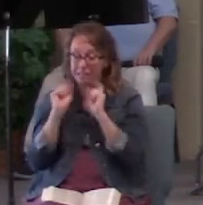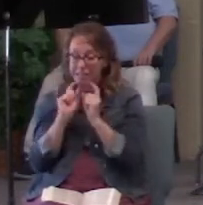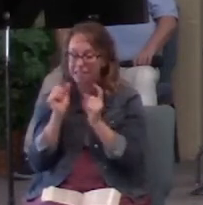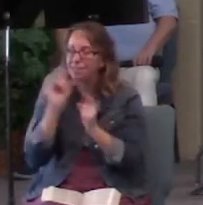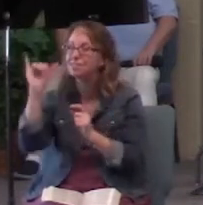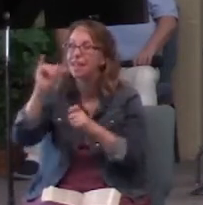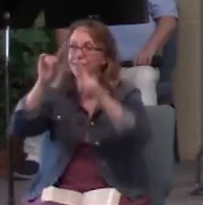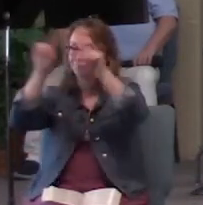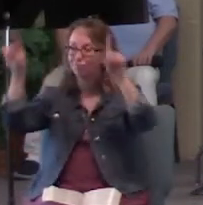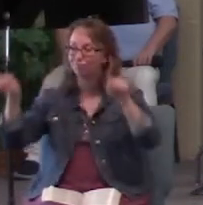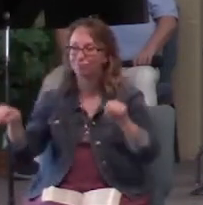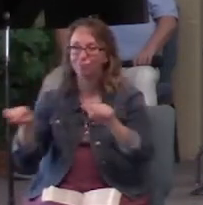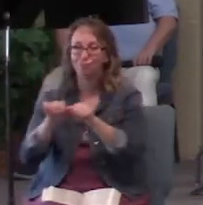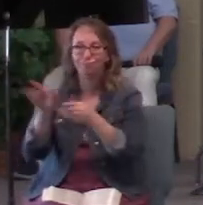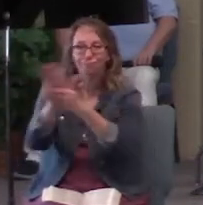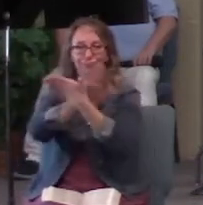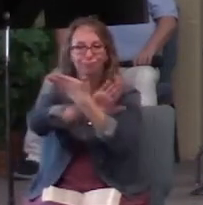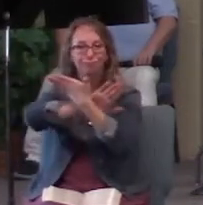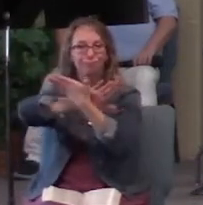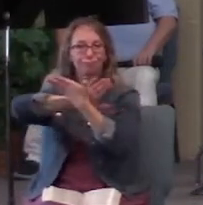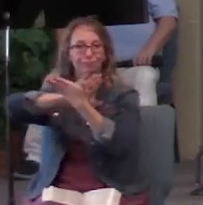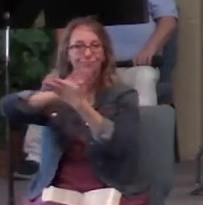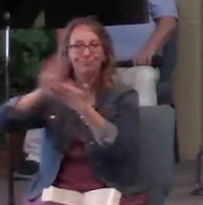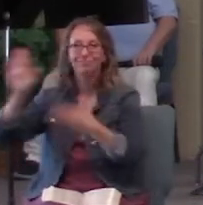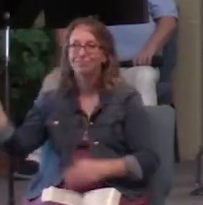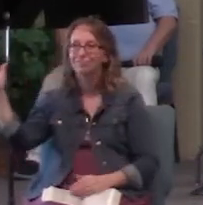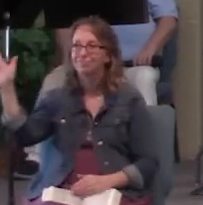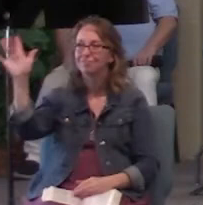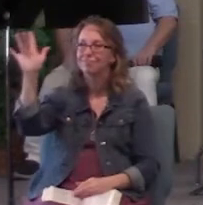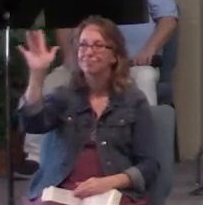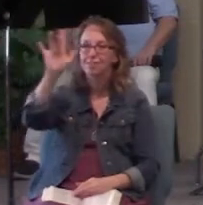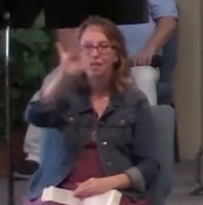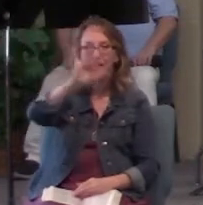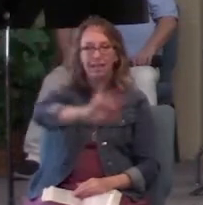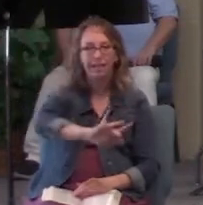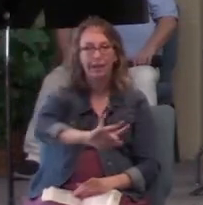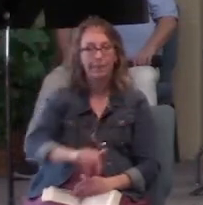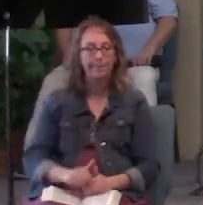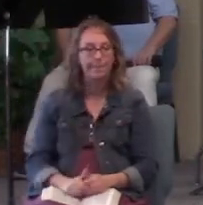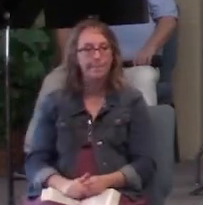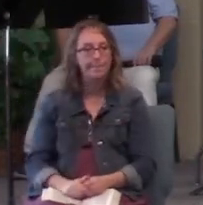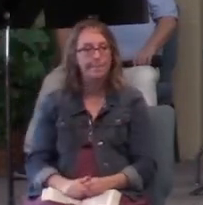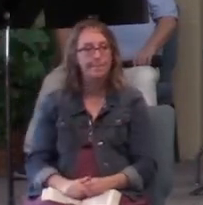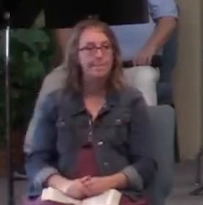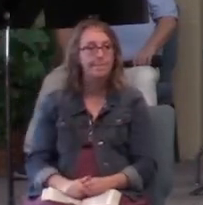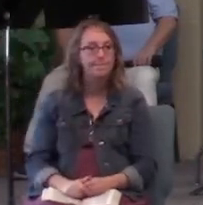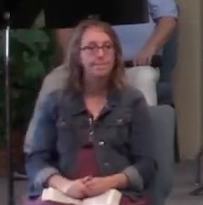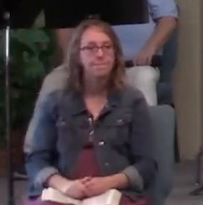wiping that whiteboard or that chalkboard clean.